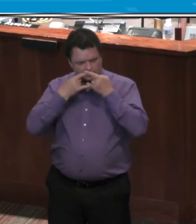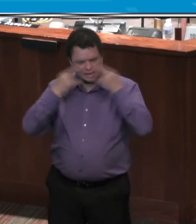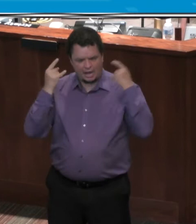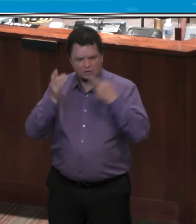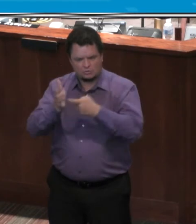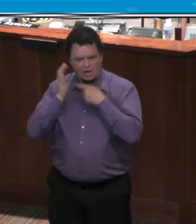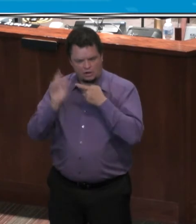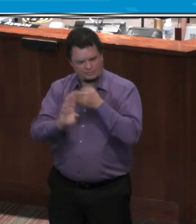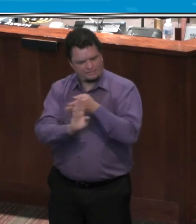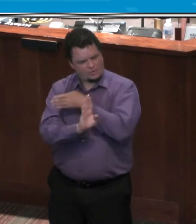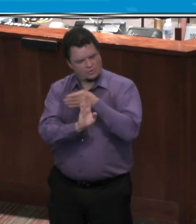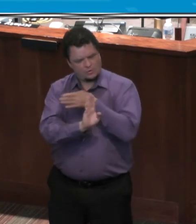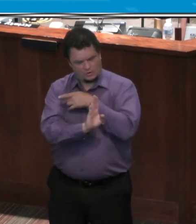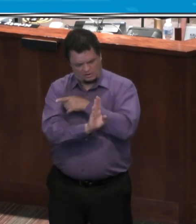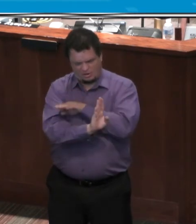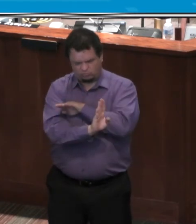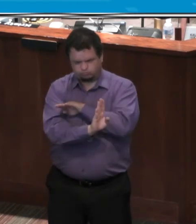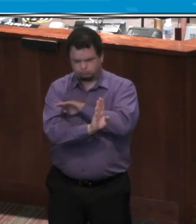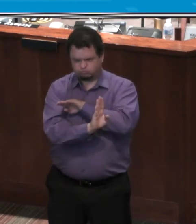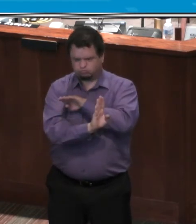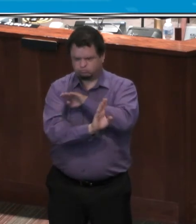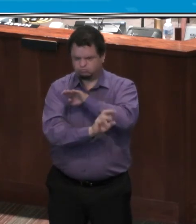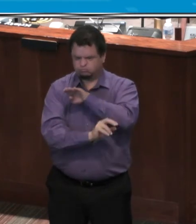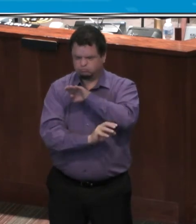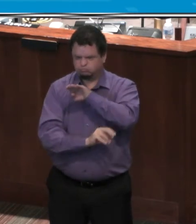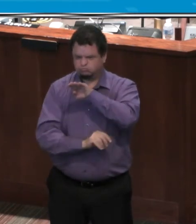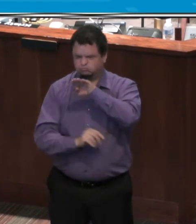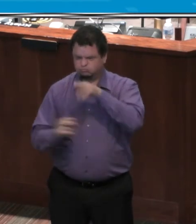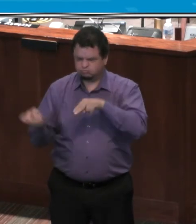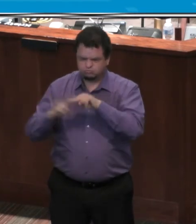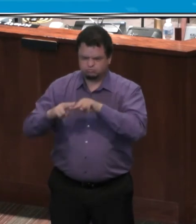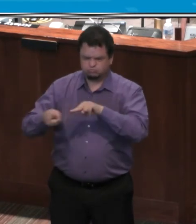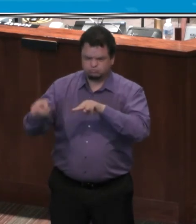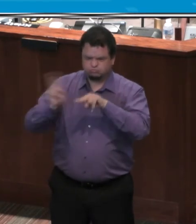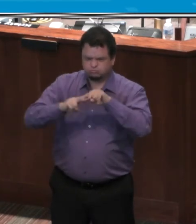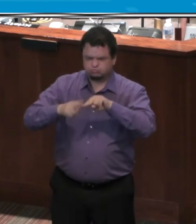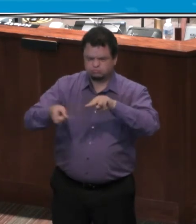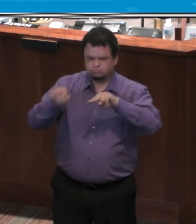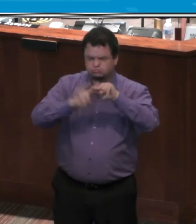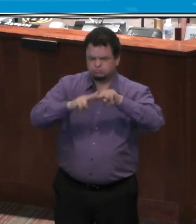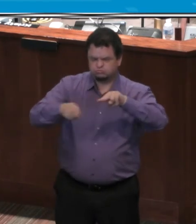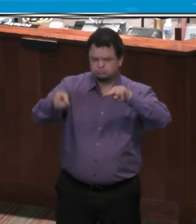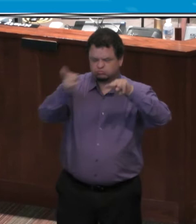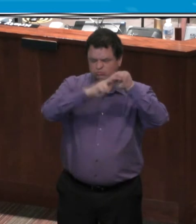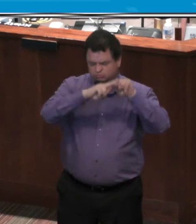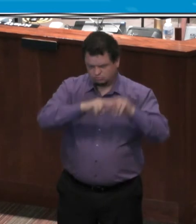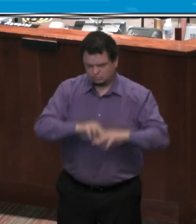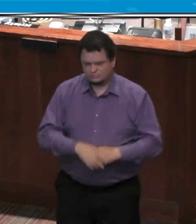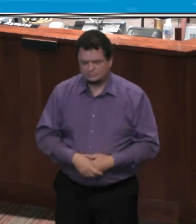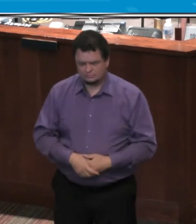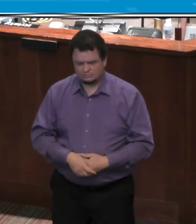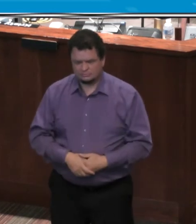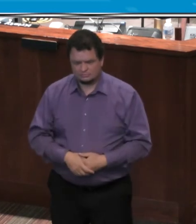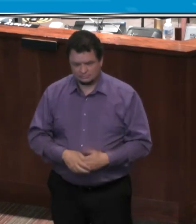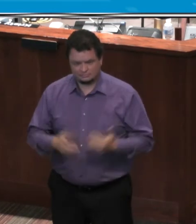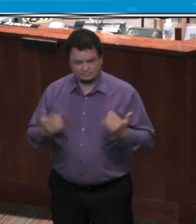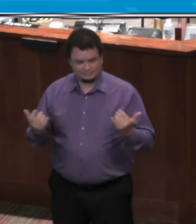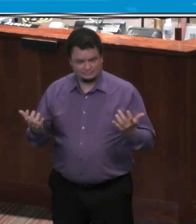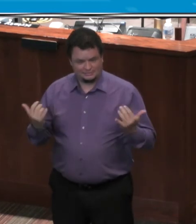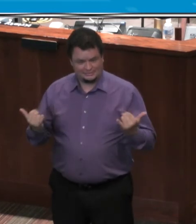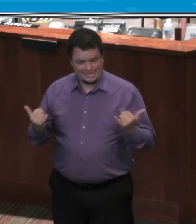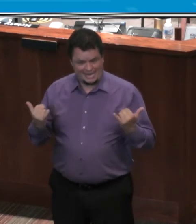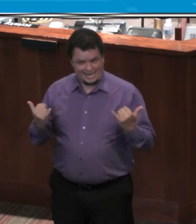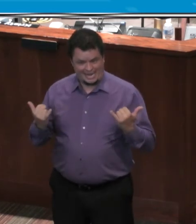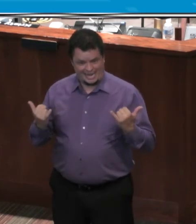actually detected, and we always remember that we're only detecting a fraction of the cases that are actually out there, but the new cases have since